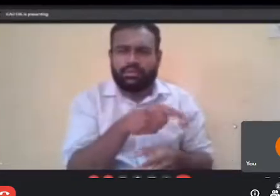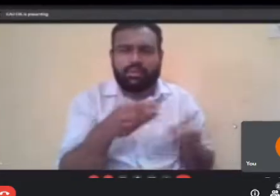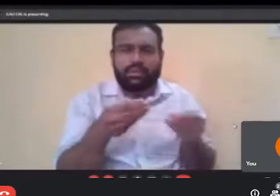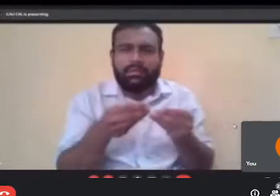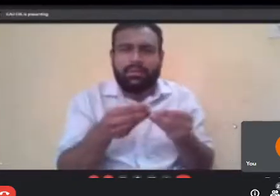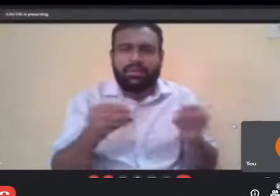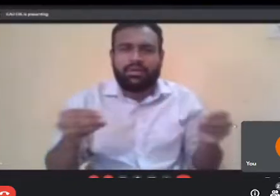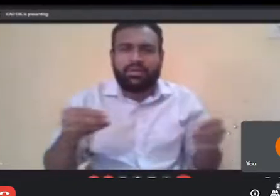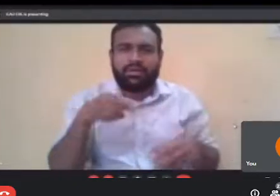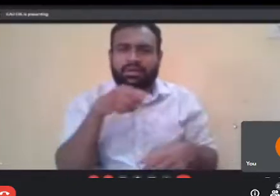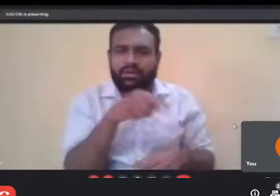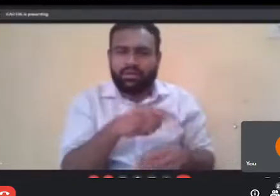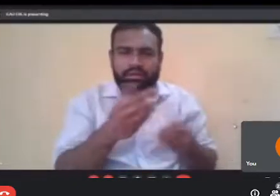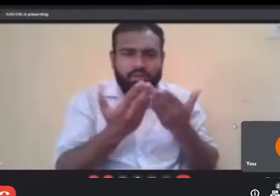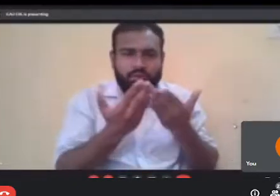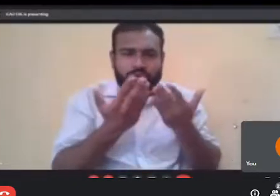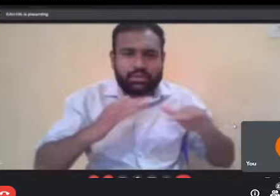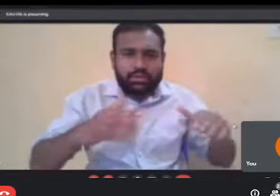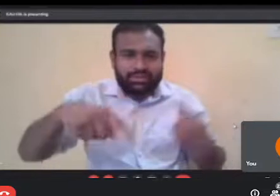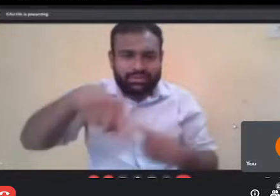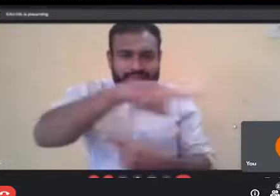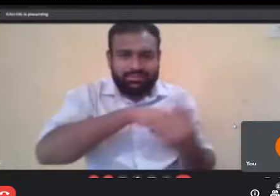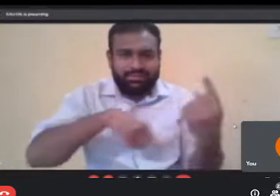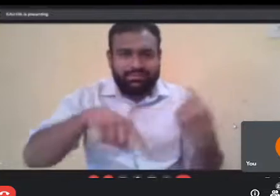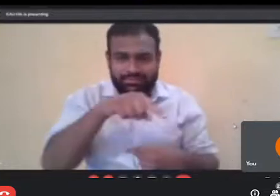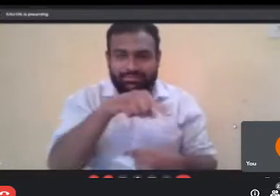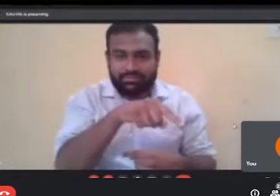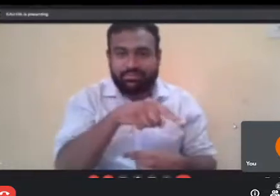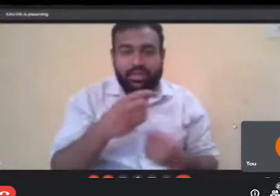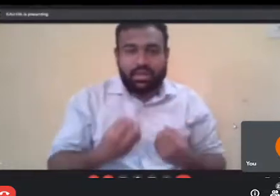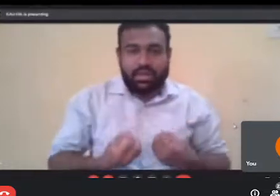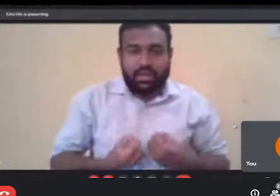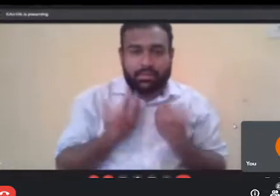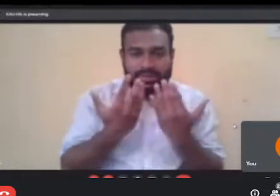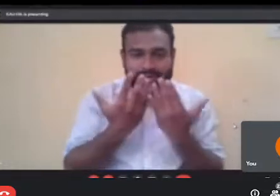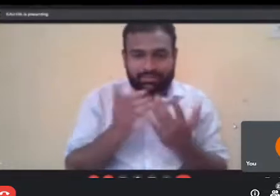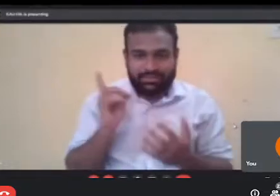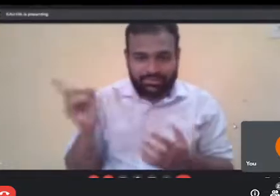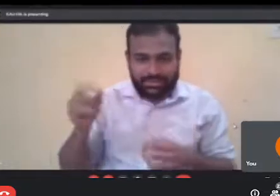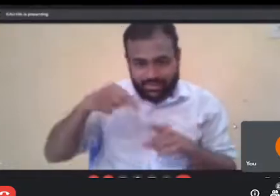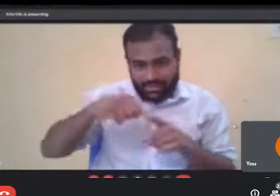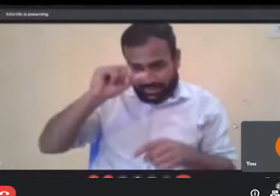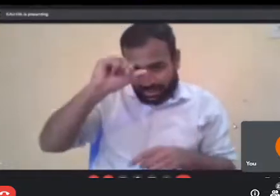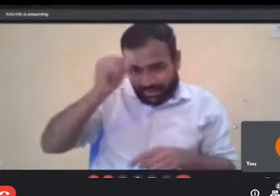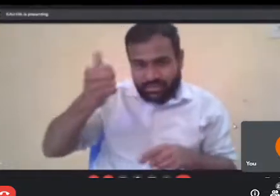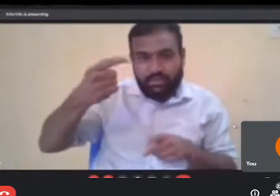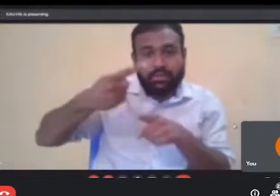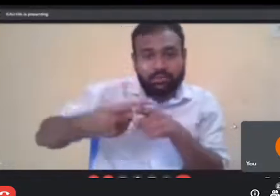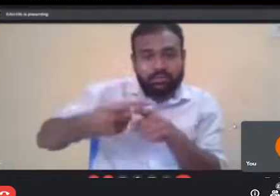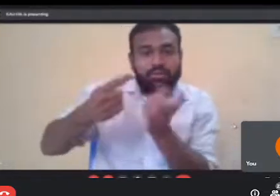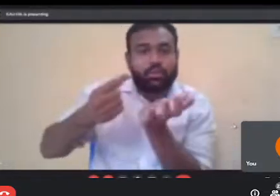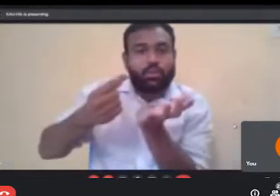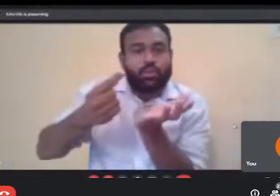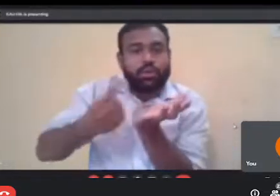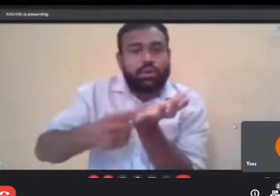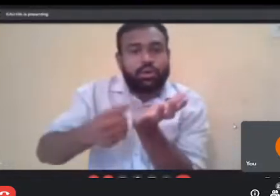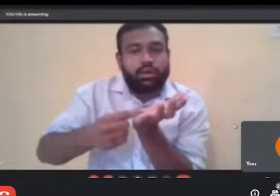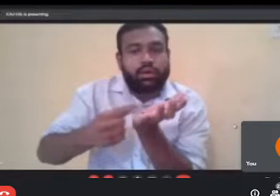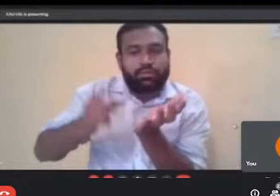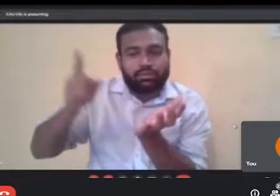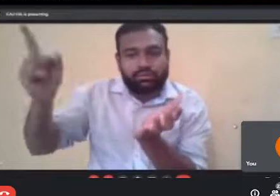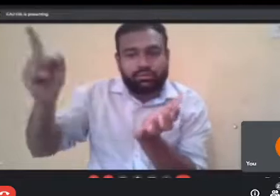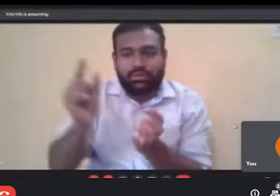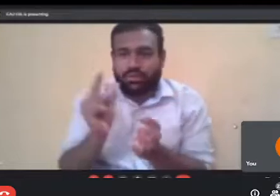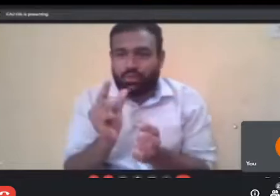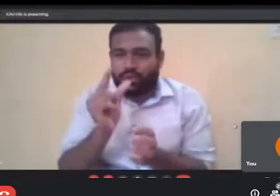the first group is all about it's about the flexible the materials the things we used to give them, and it's in India